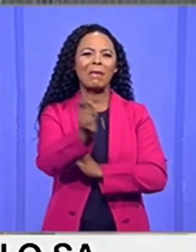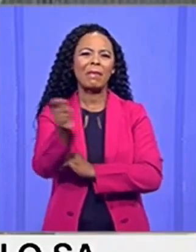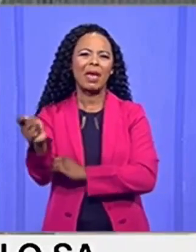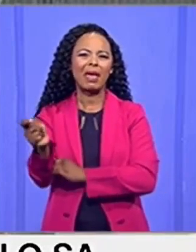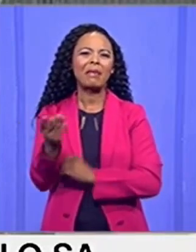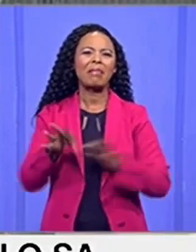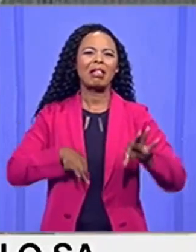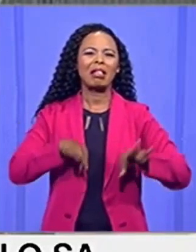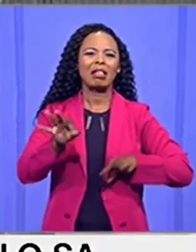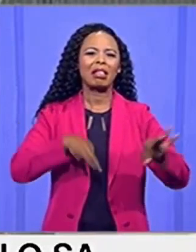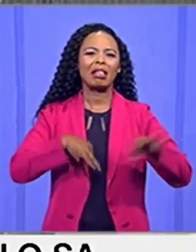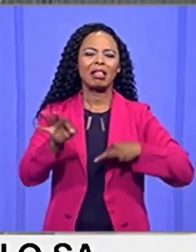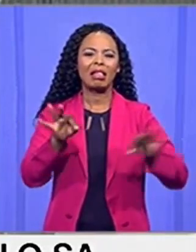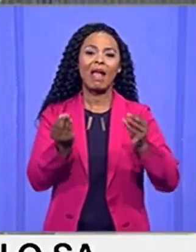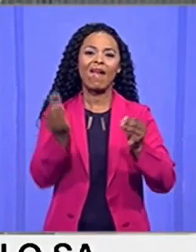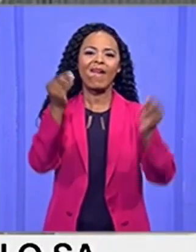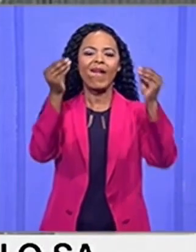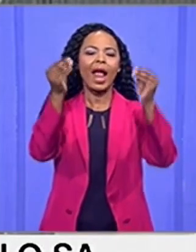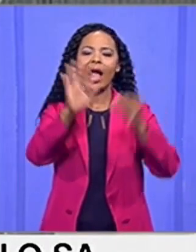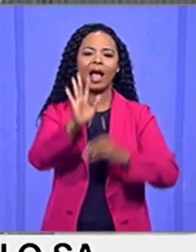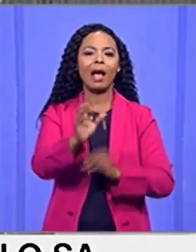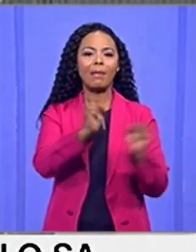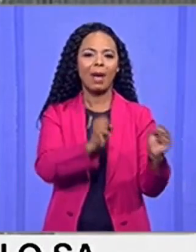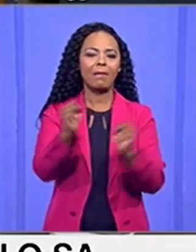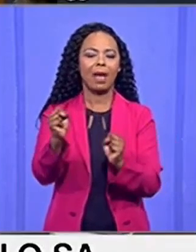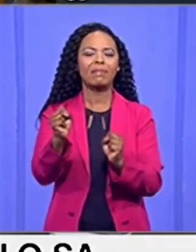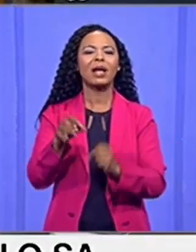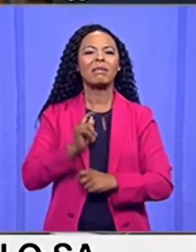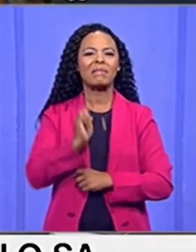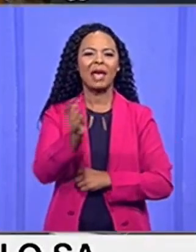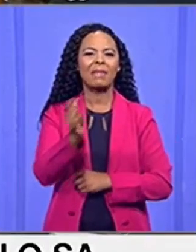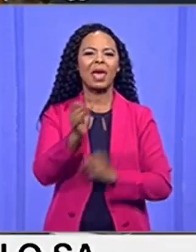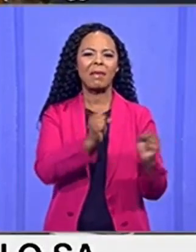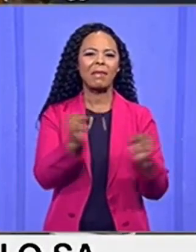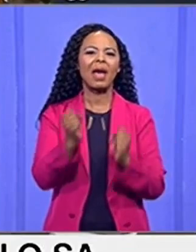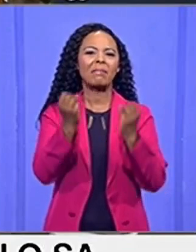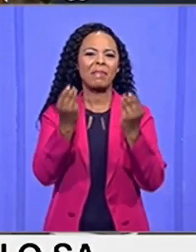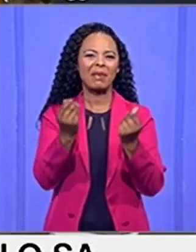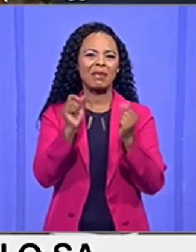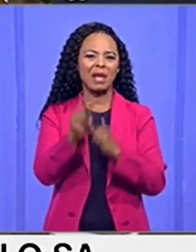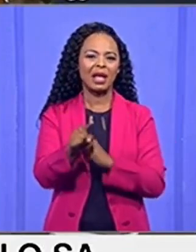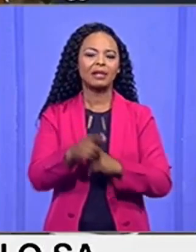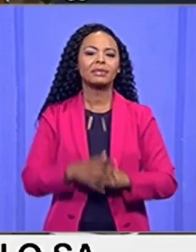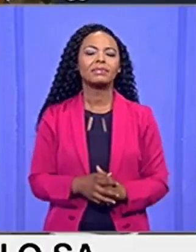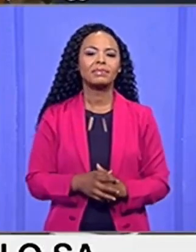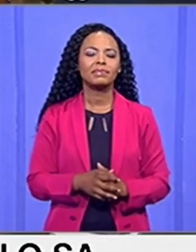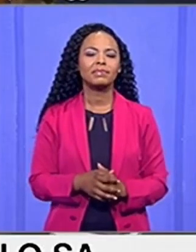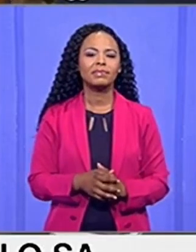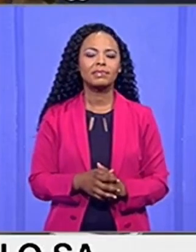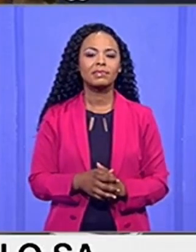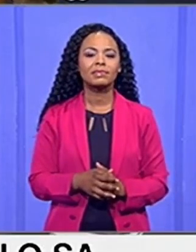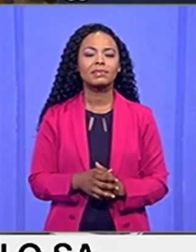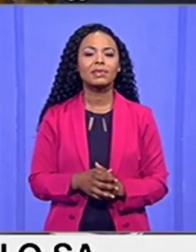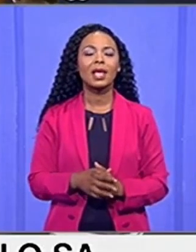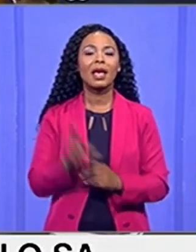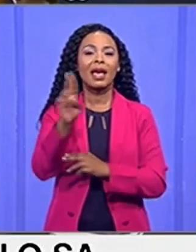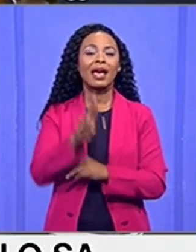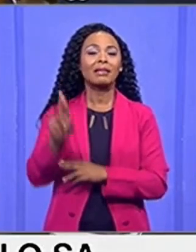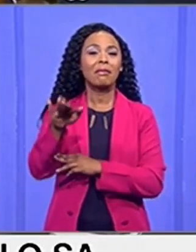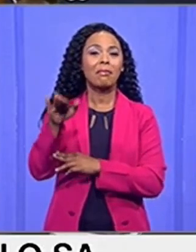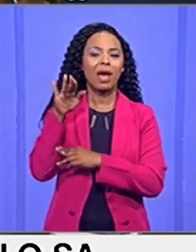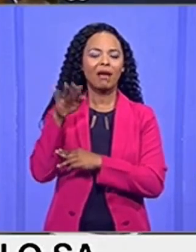ona a sa tle go oketsega. Bao ba boloka madi ba tla tswelela go bona morokotso o ba ntseng ba o bona. Banka ya